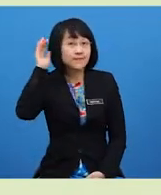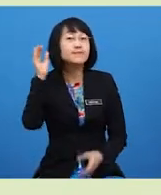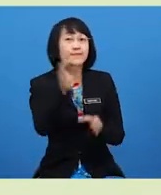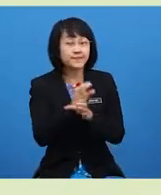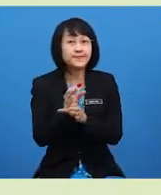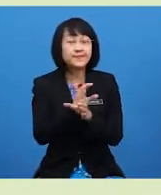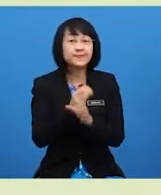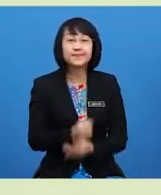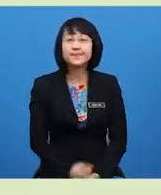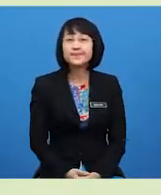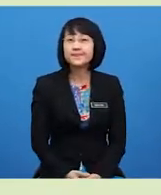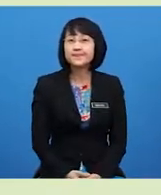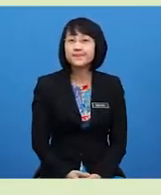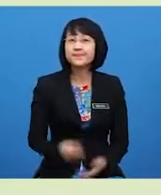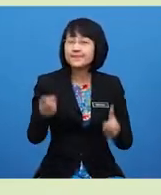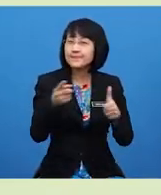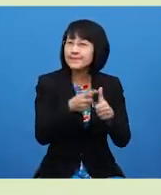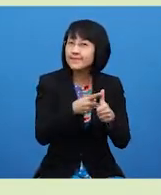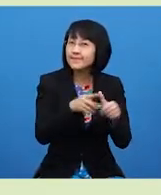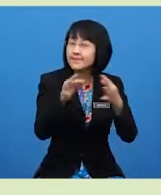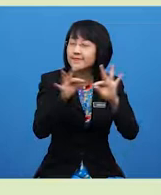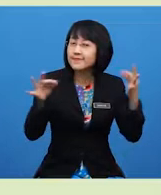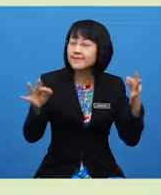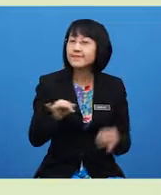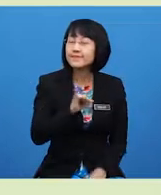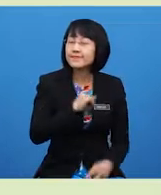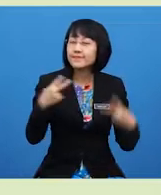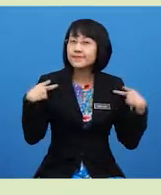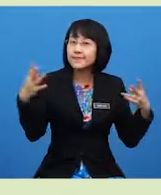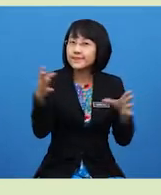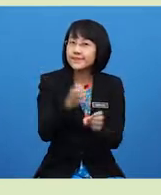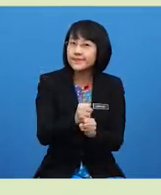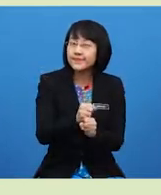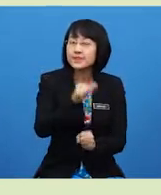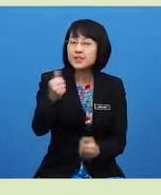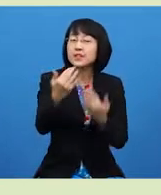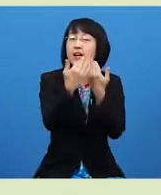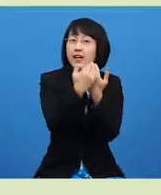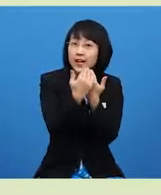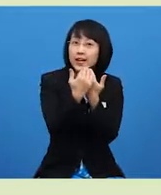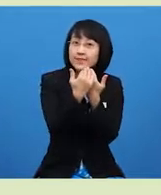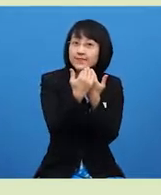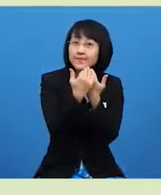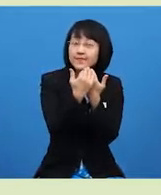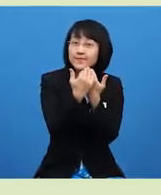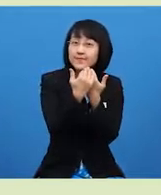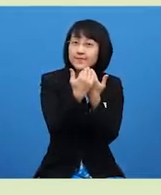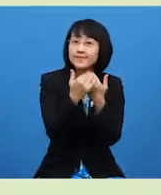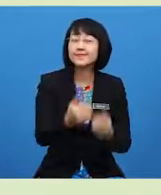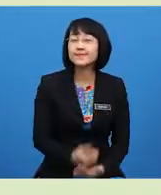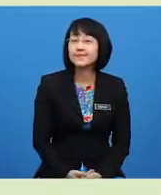yeah? Alright, the first sentence. I've got a sandwich.